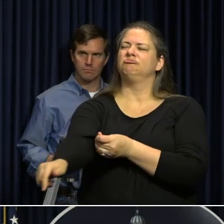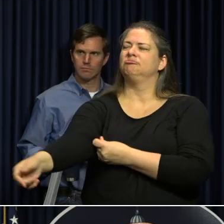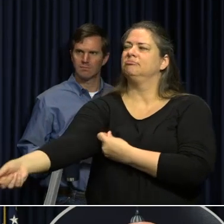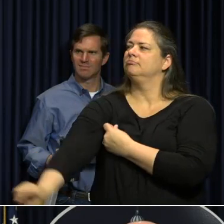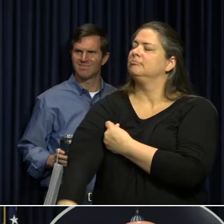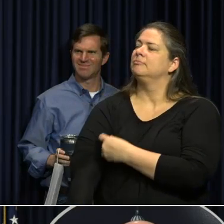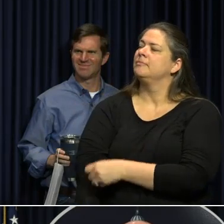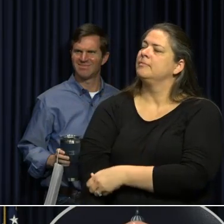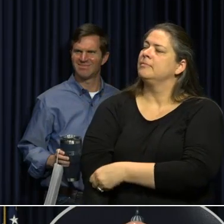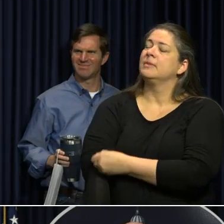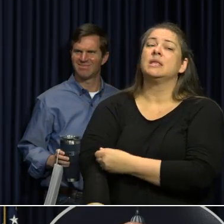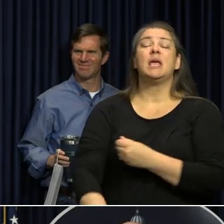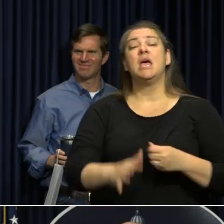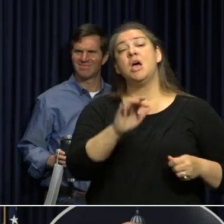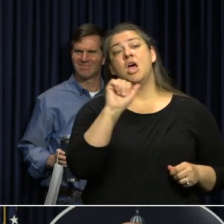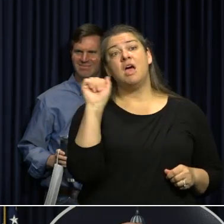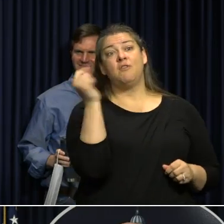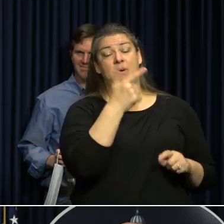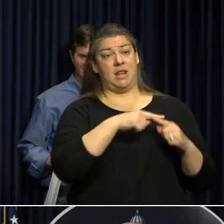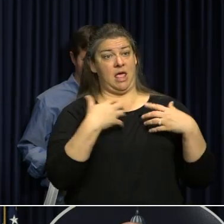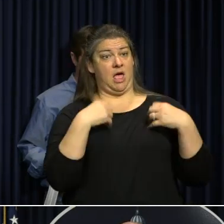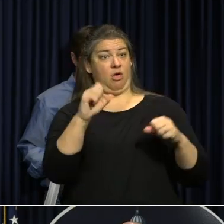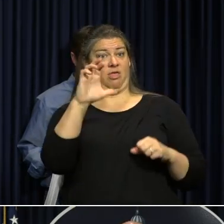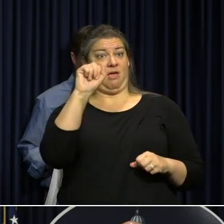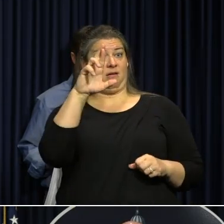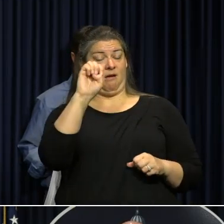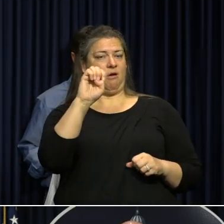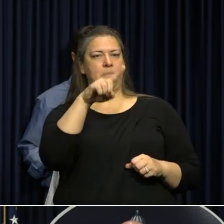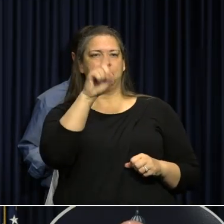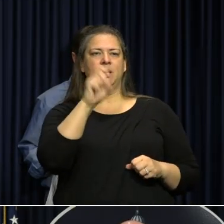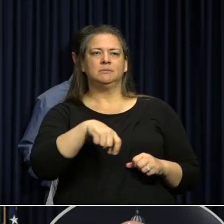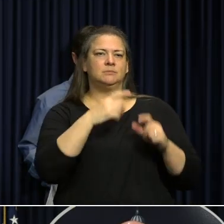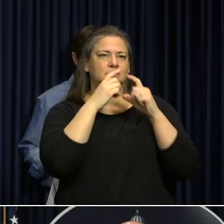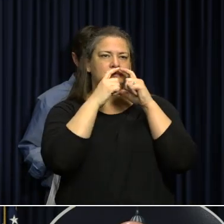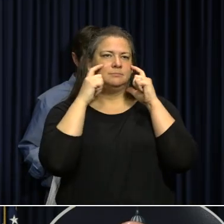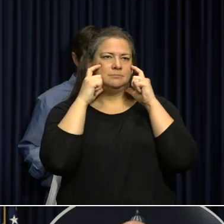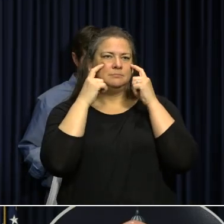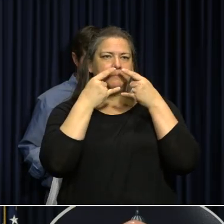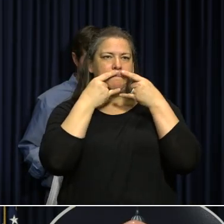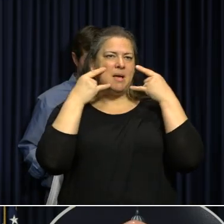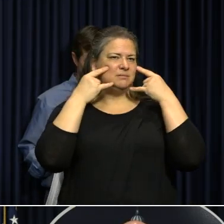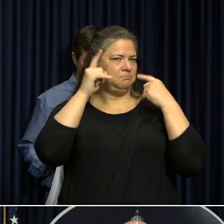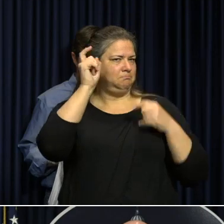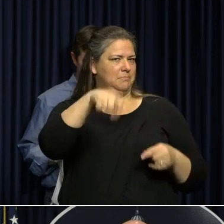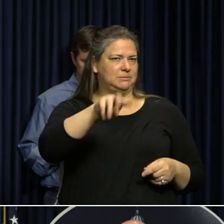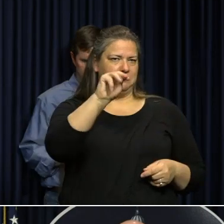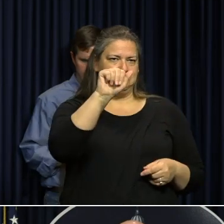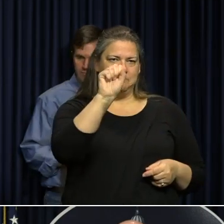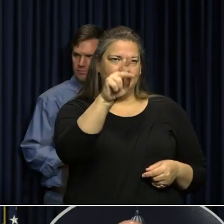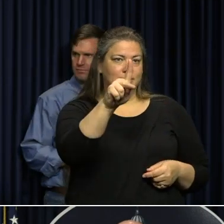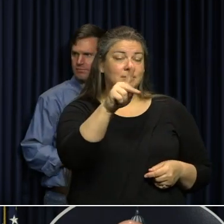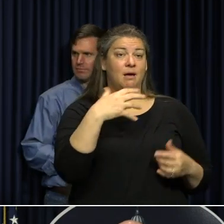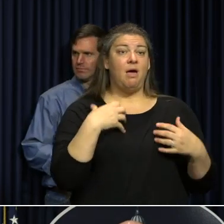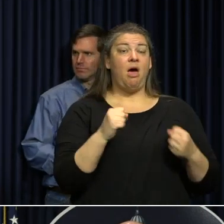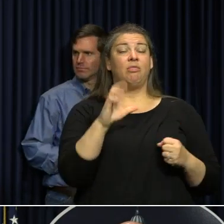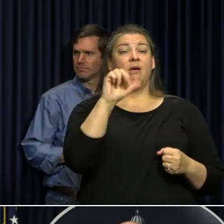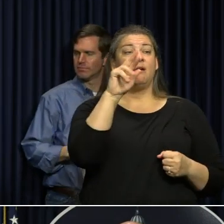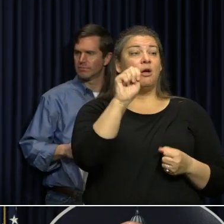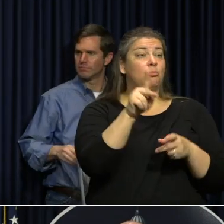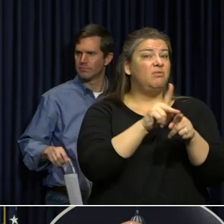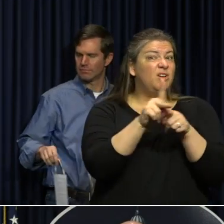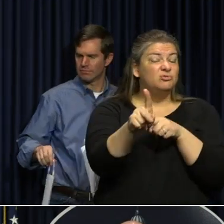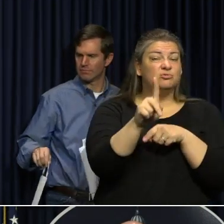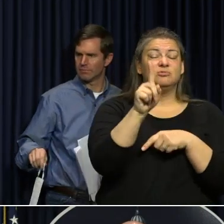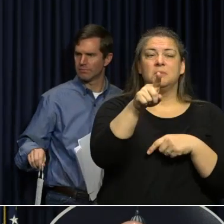Thank you. Everybody in these healthcare settings will have to wear masks. So the healthcare professionals and staff and workers will have to